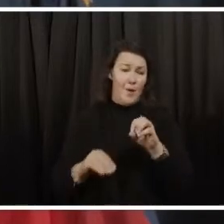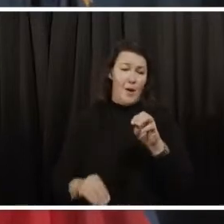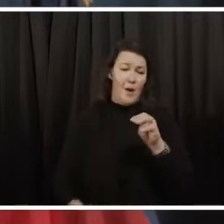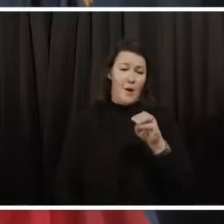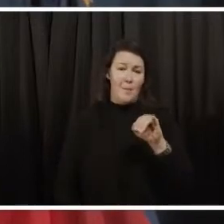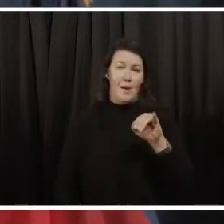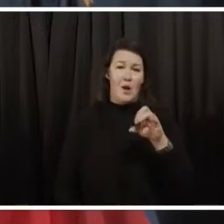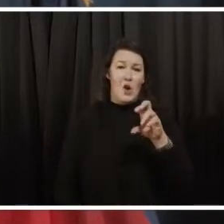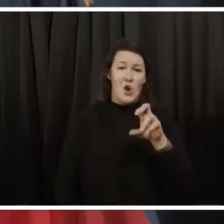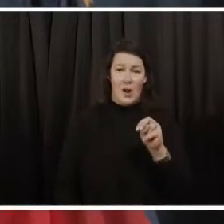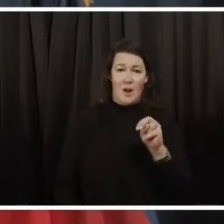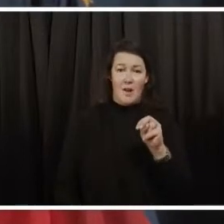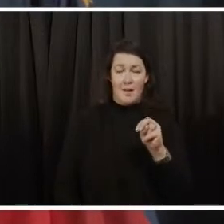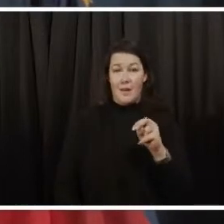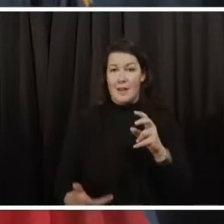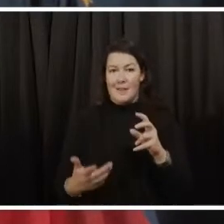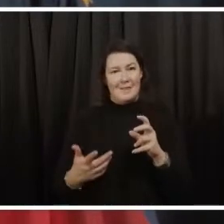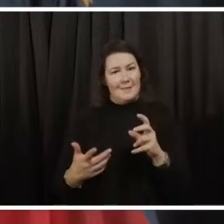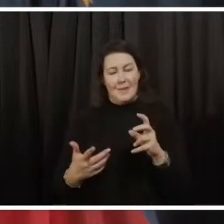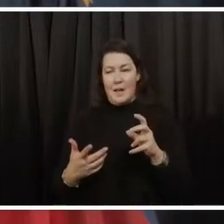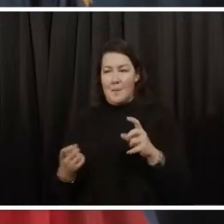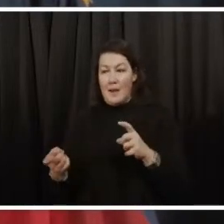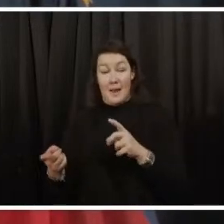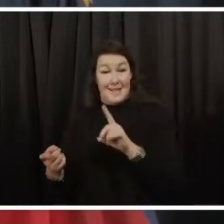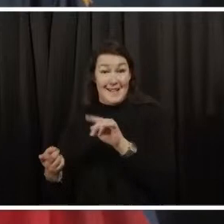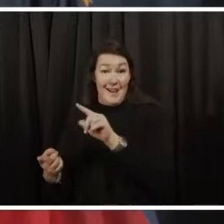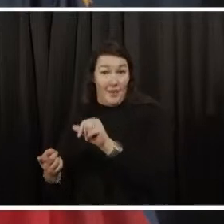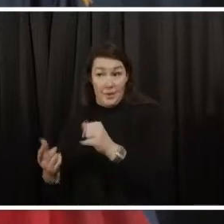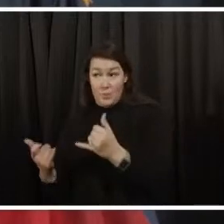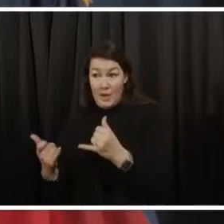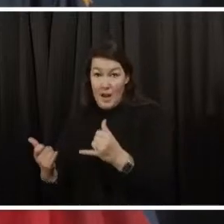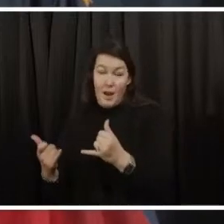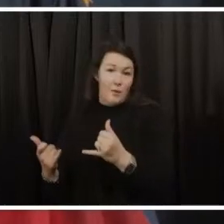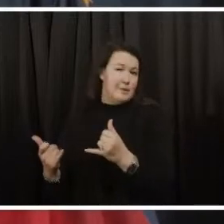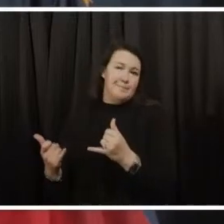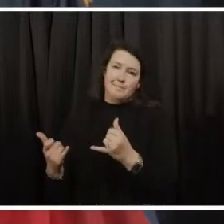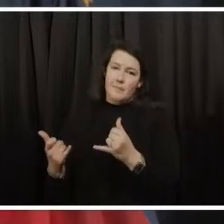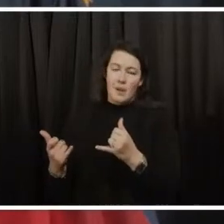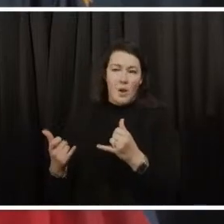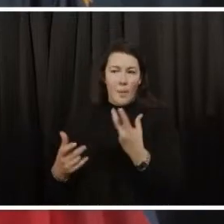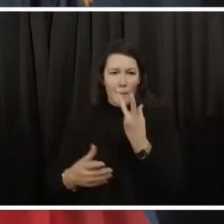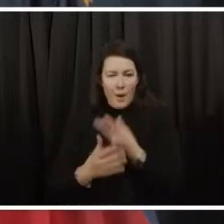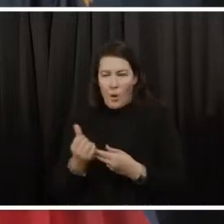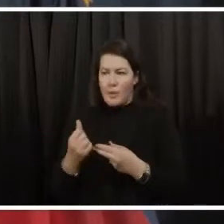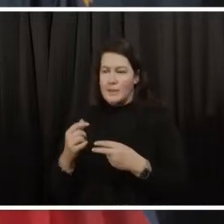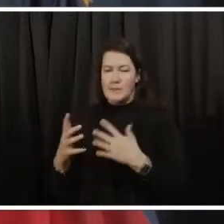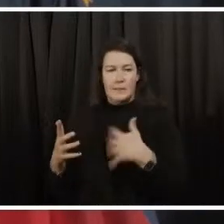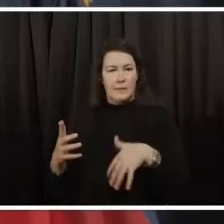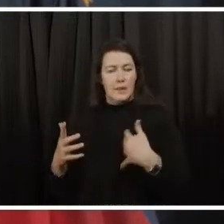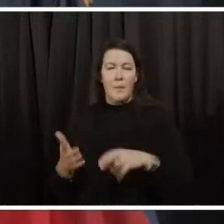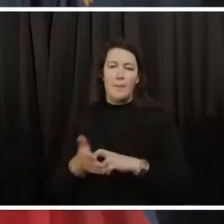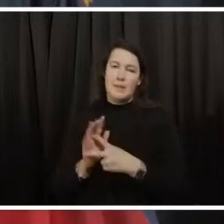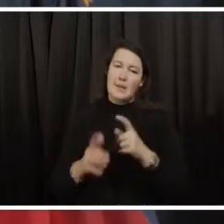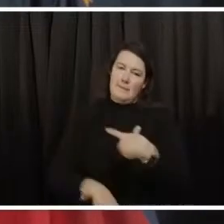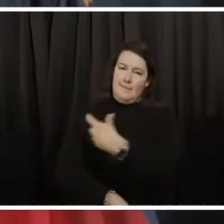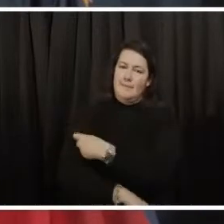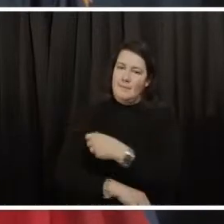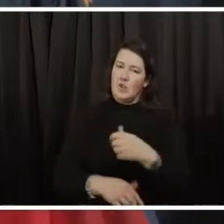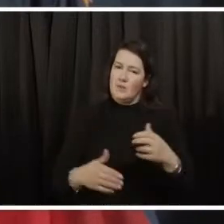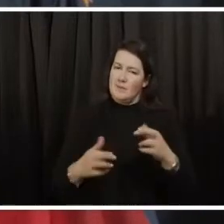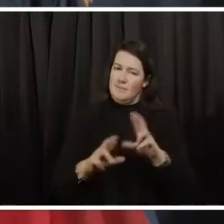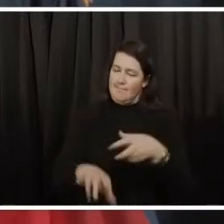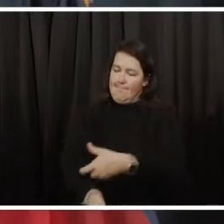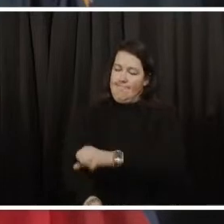continued strength of the Delta variant in Colorado. It's time to roll up our arms and get boosted. For centuries, medical professionals